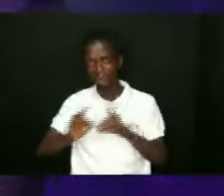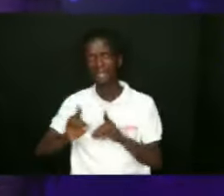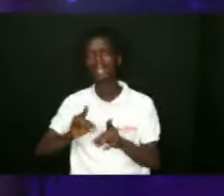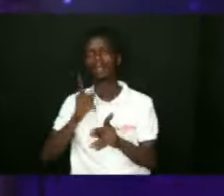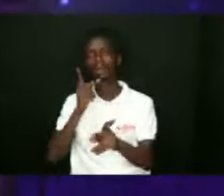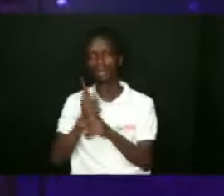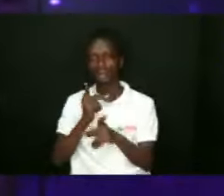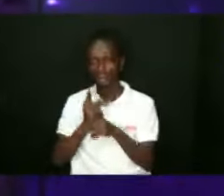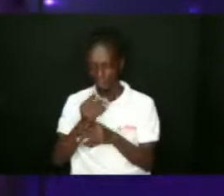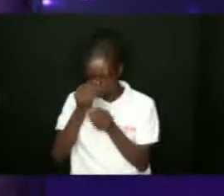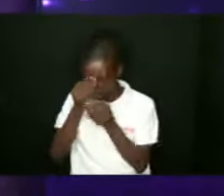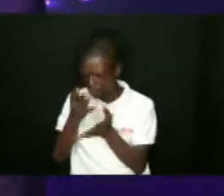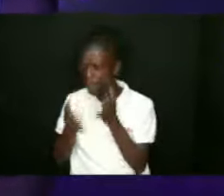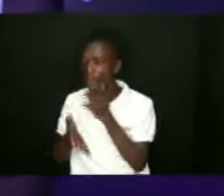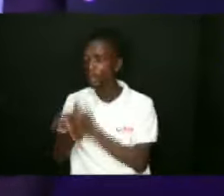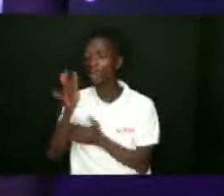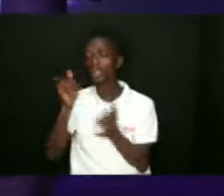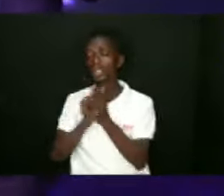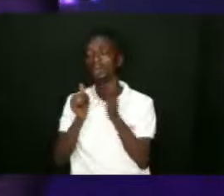Lift your voice and pray for that oil.